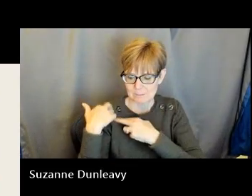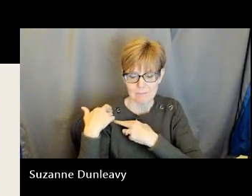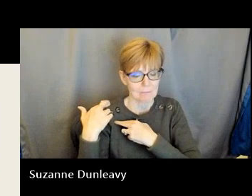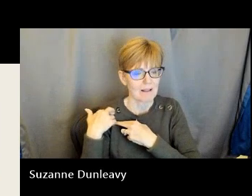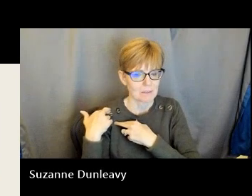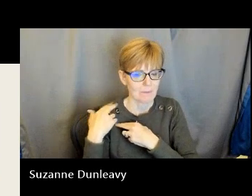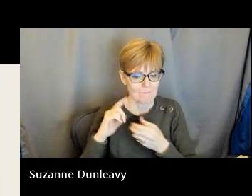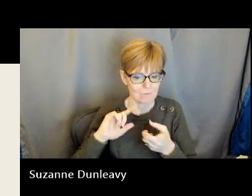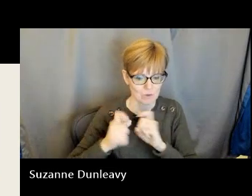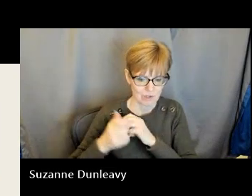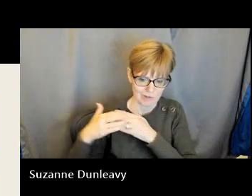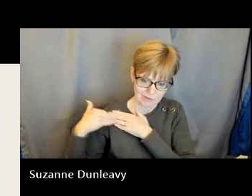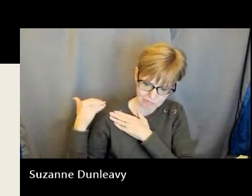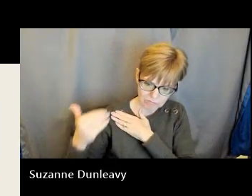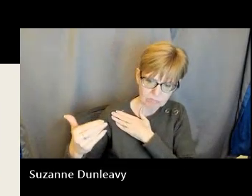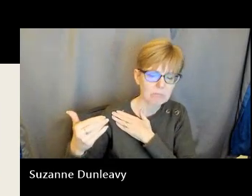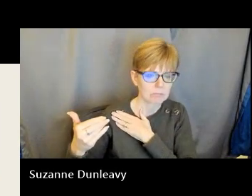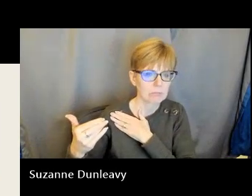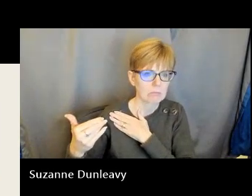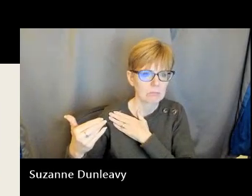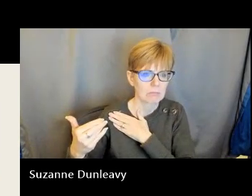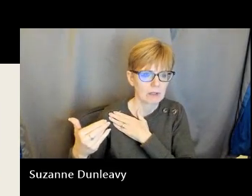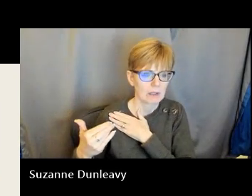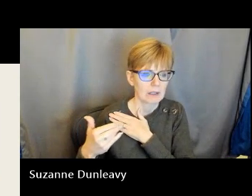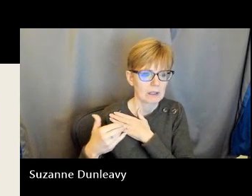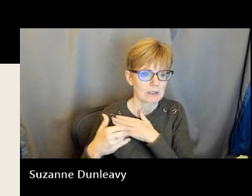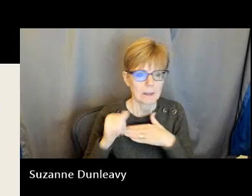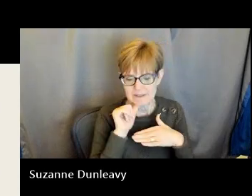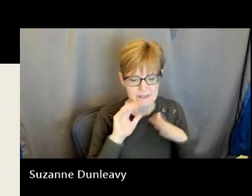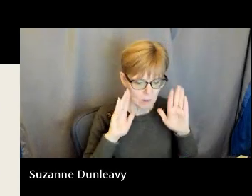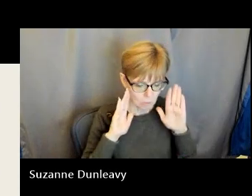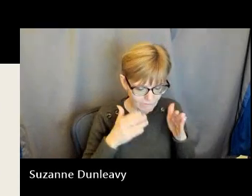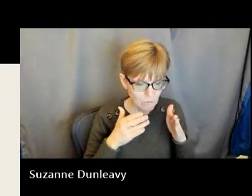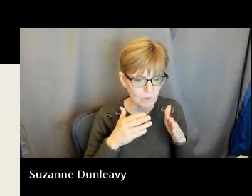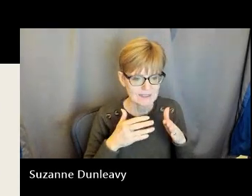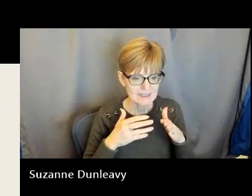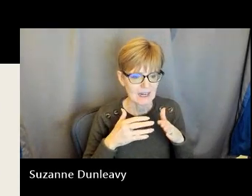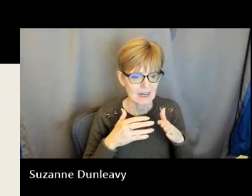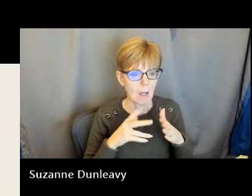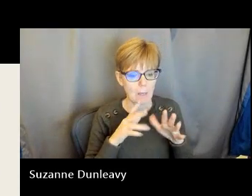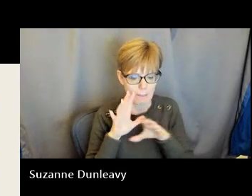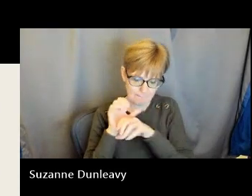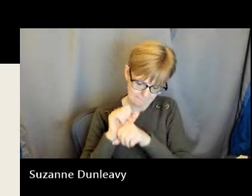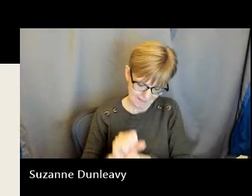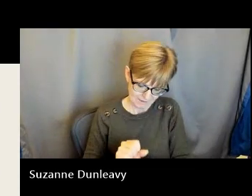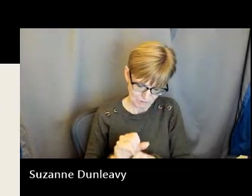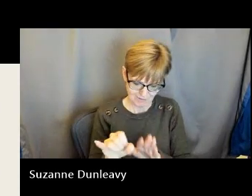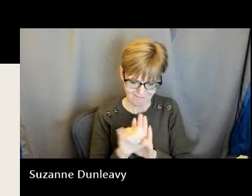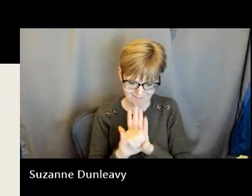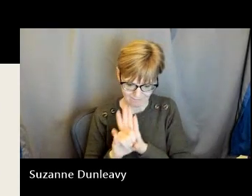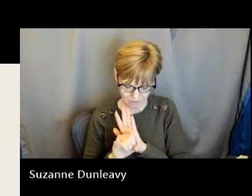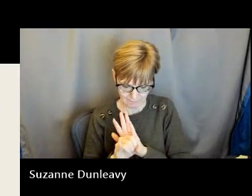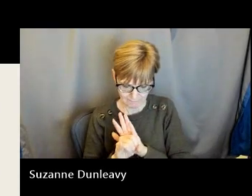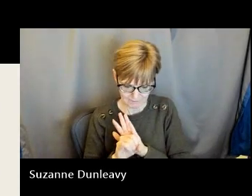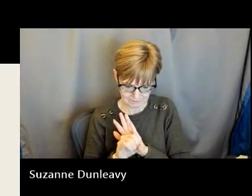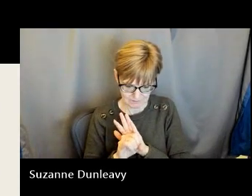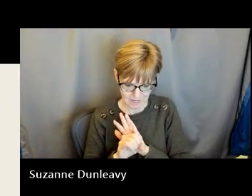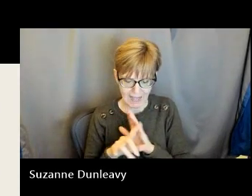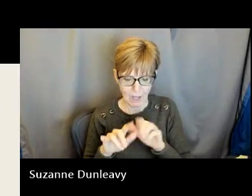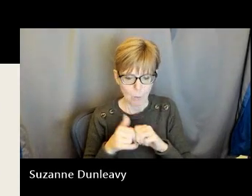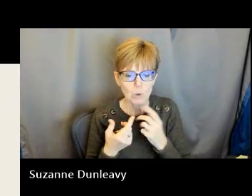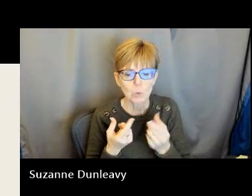identifying patterns to really acting on the root causes of those patterns, especially the structural forces that continue to